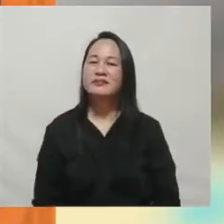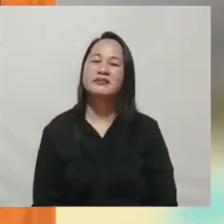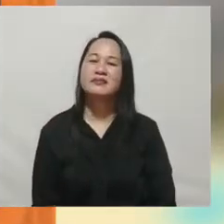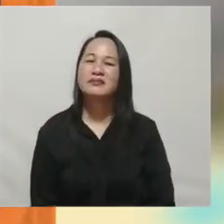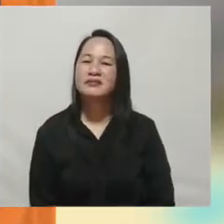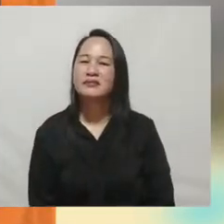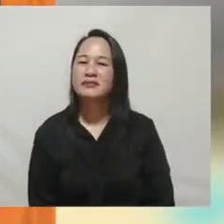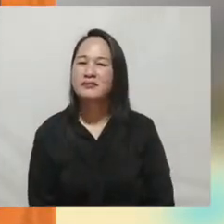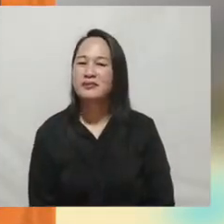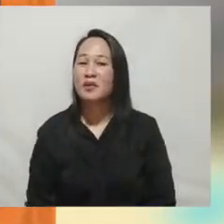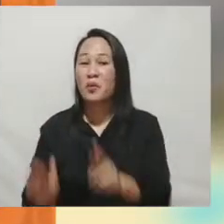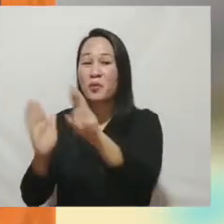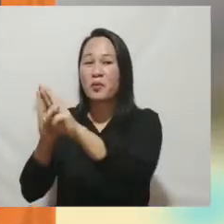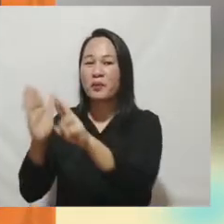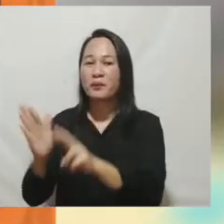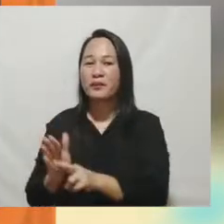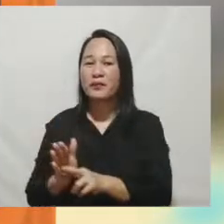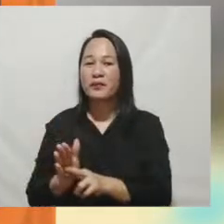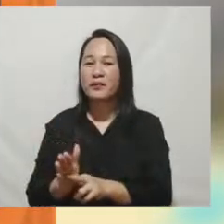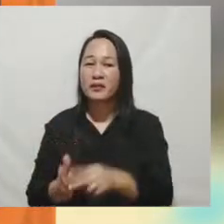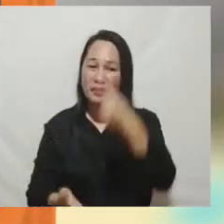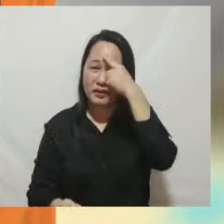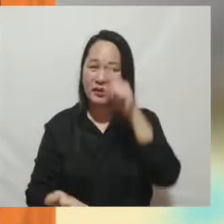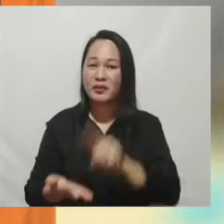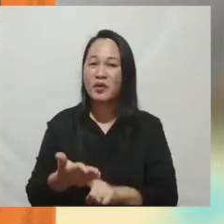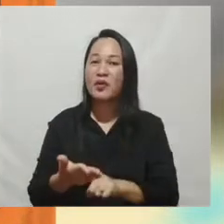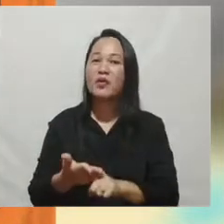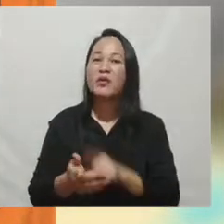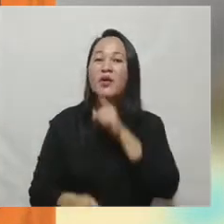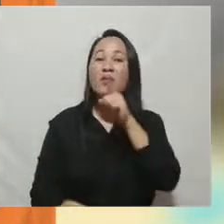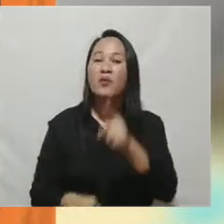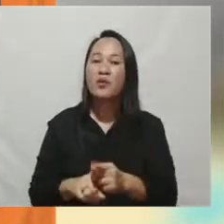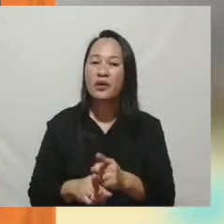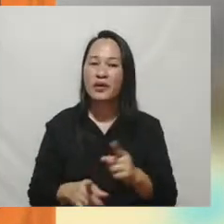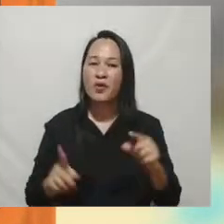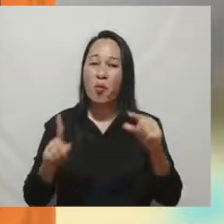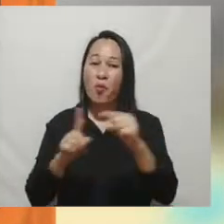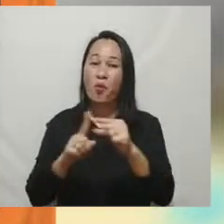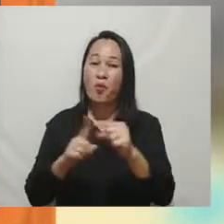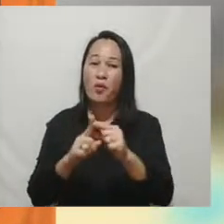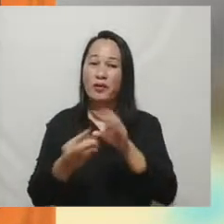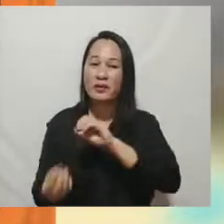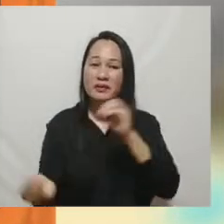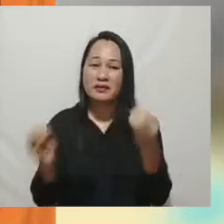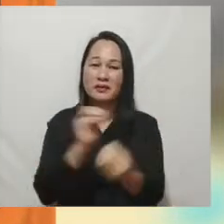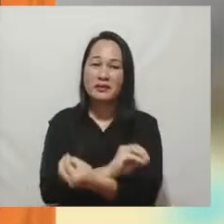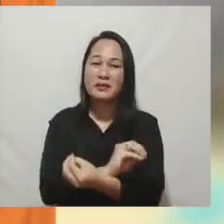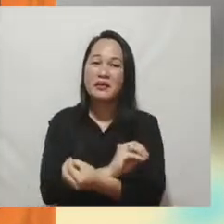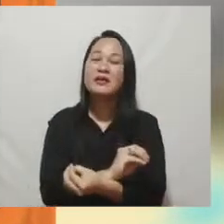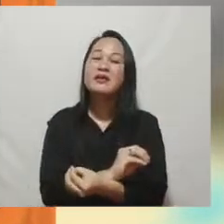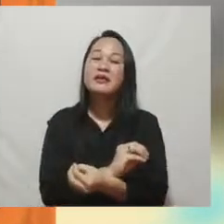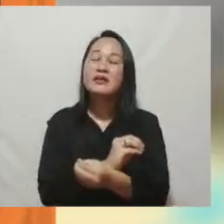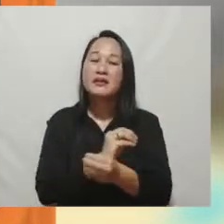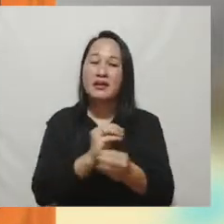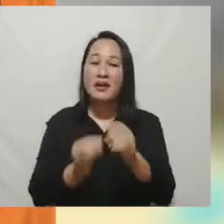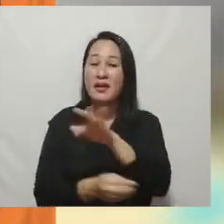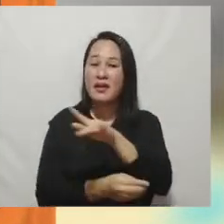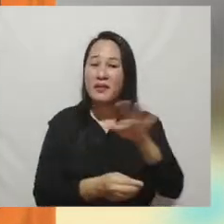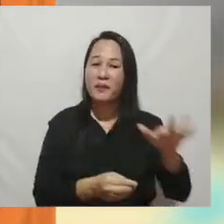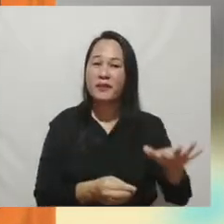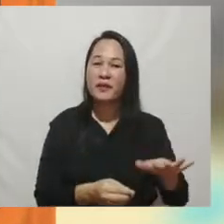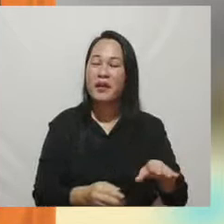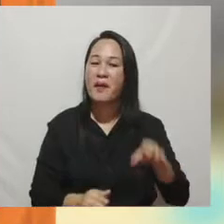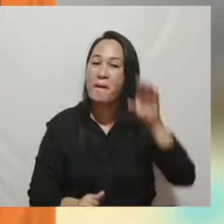Directions. Identify the correct word by unscrambling the given letters. The pictures are given as your